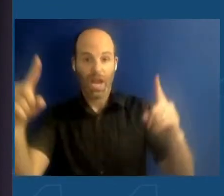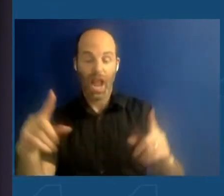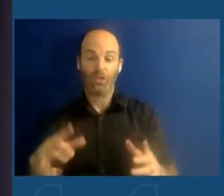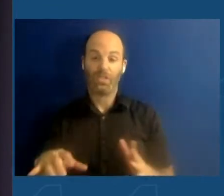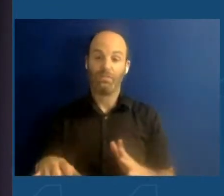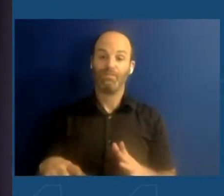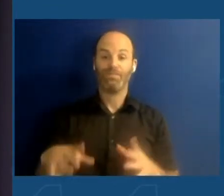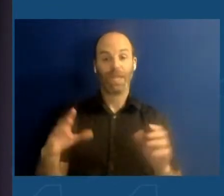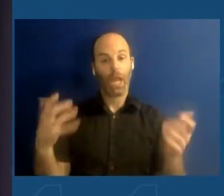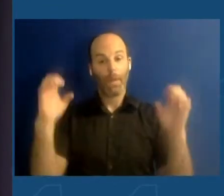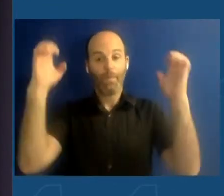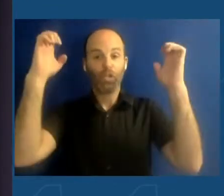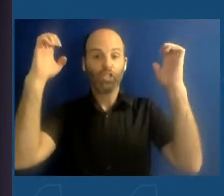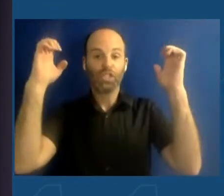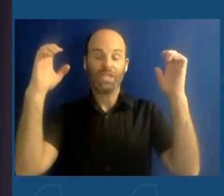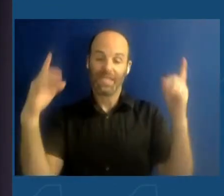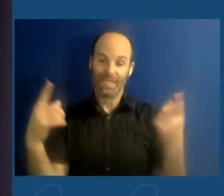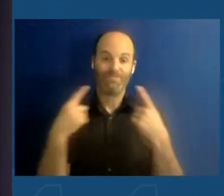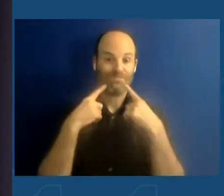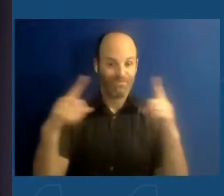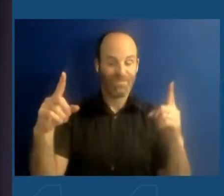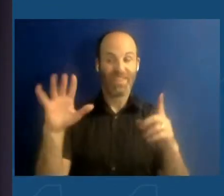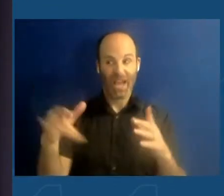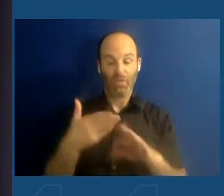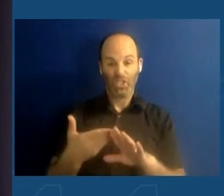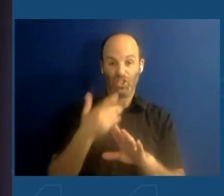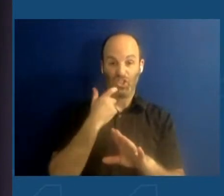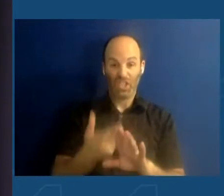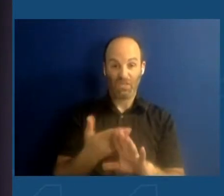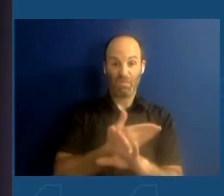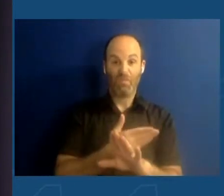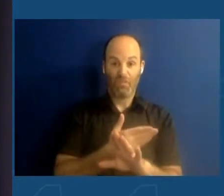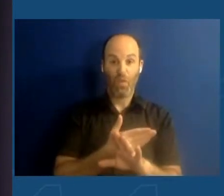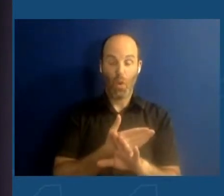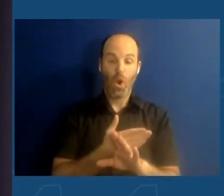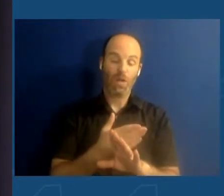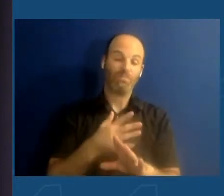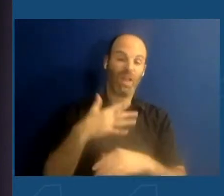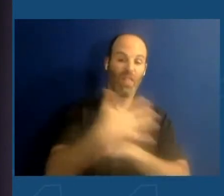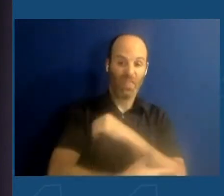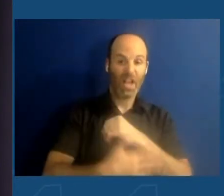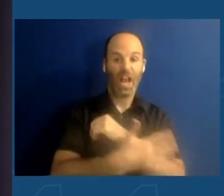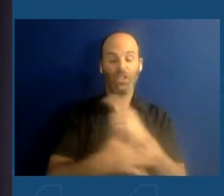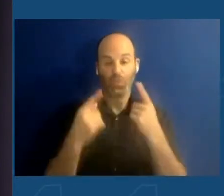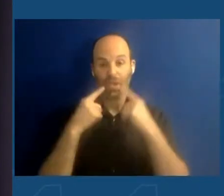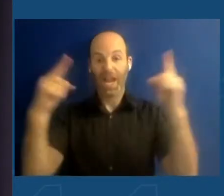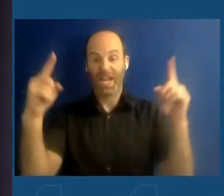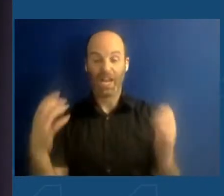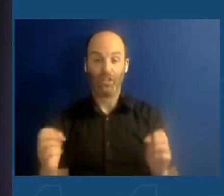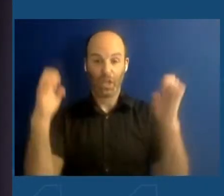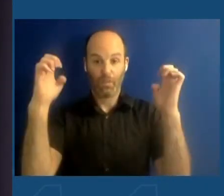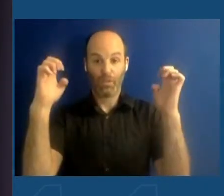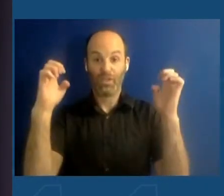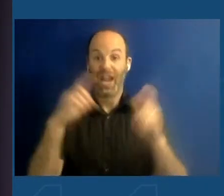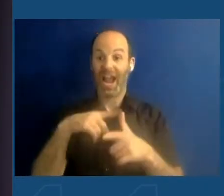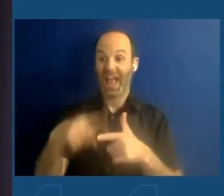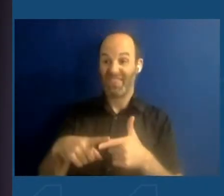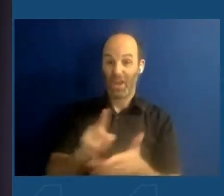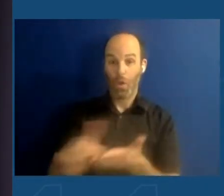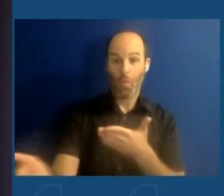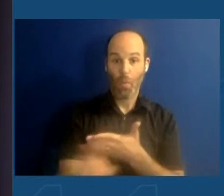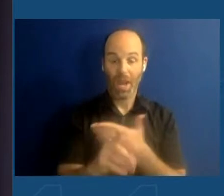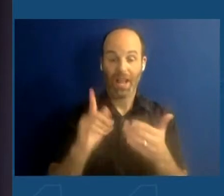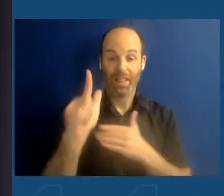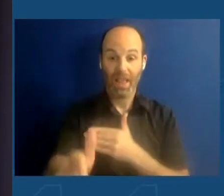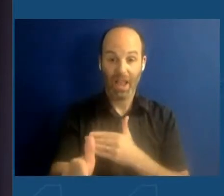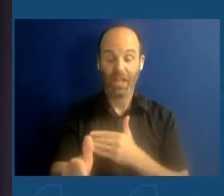national declaration and just a week or two after the World Health Organization elevated monkeypox to its highest level of